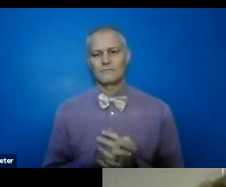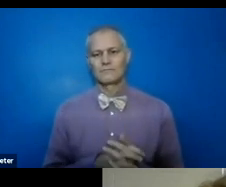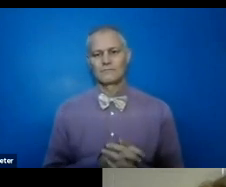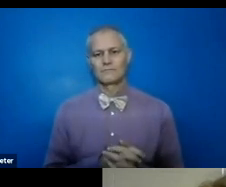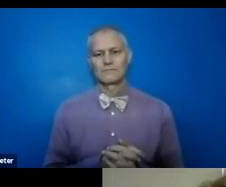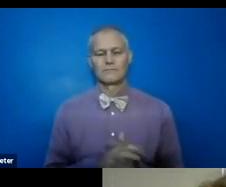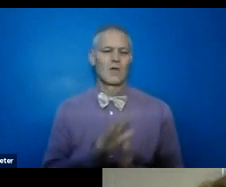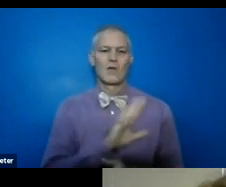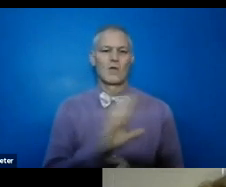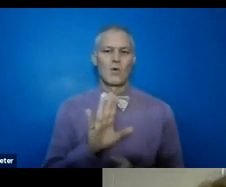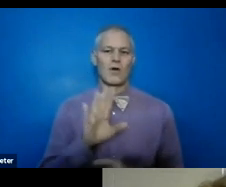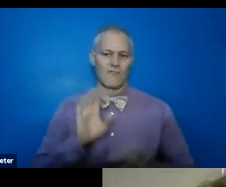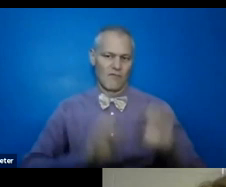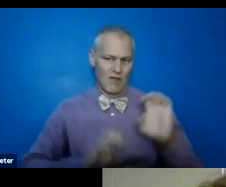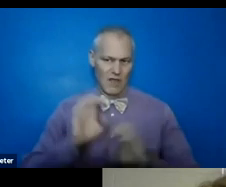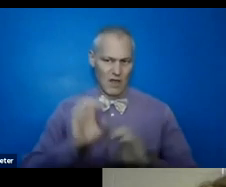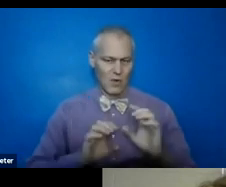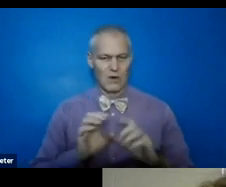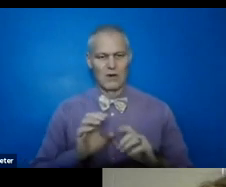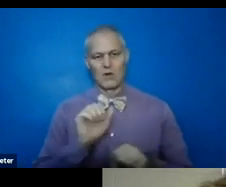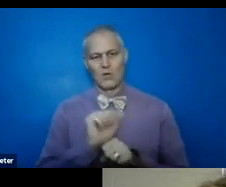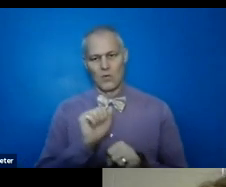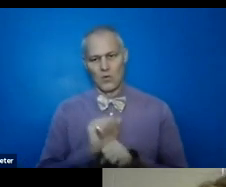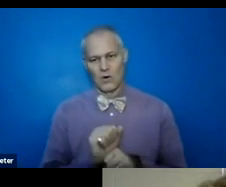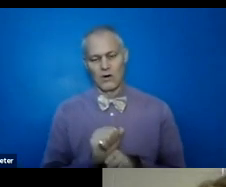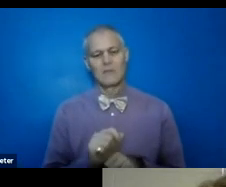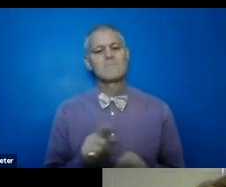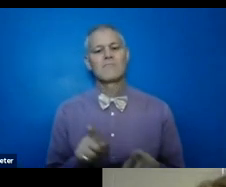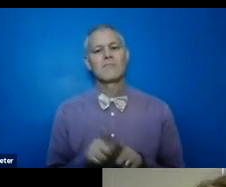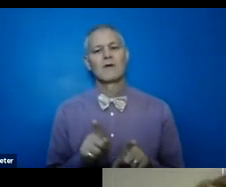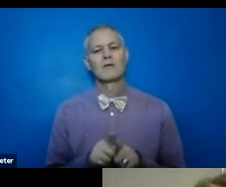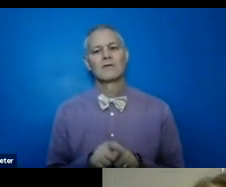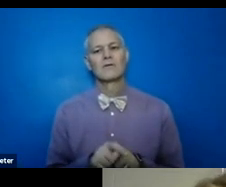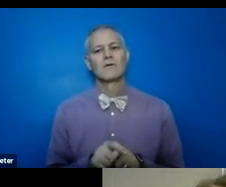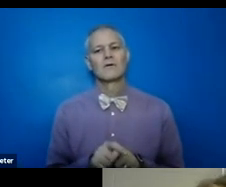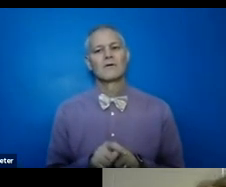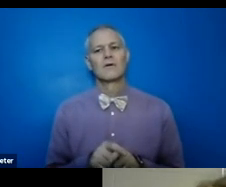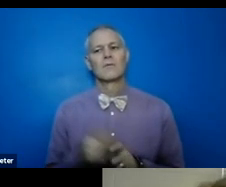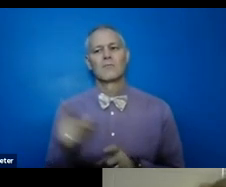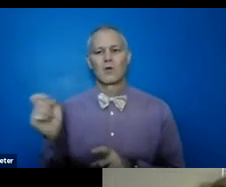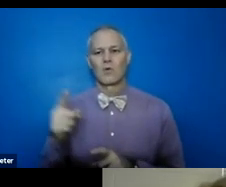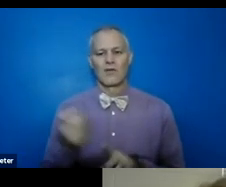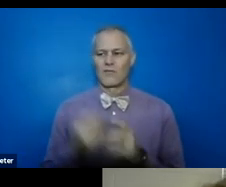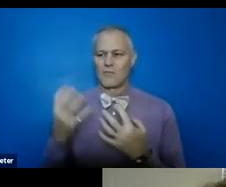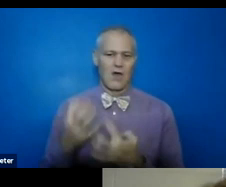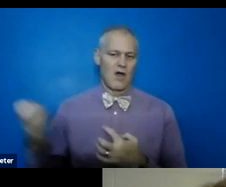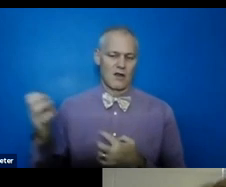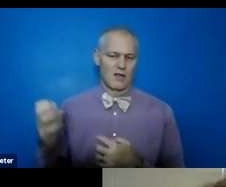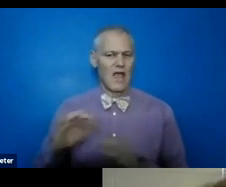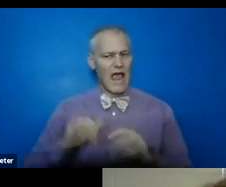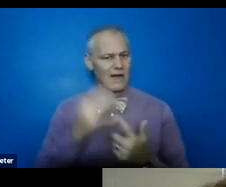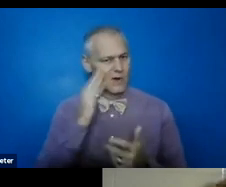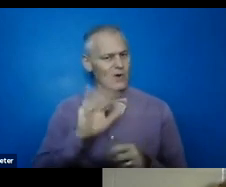your evaluations, you know, how you evaluate your work. And I'm also going to bring in a question from the audience here. How do you know that your work